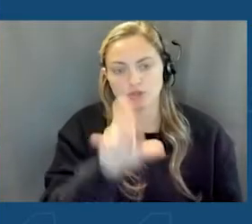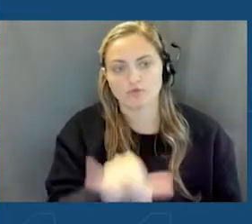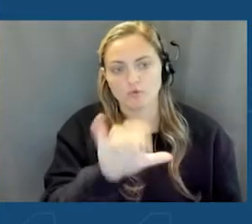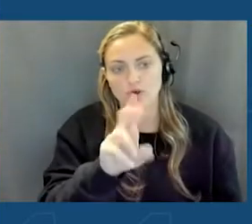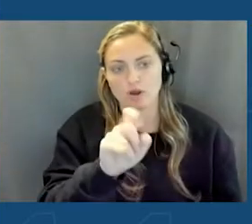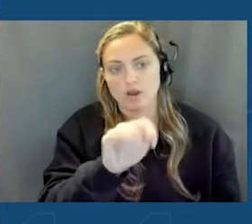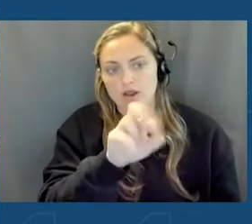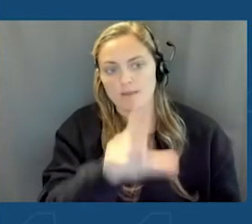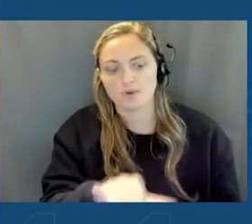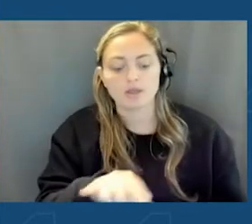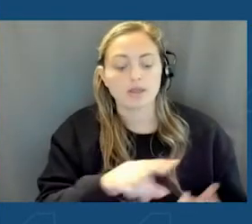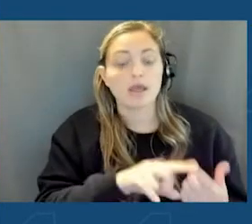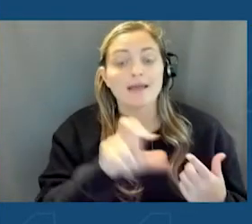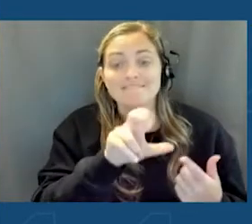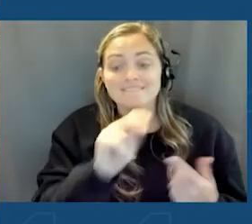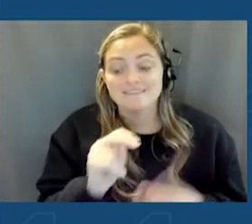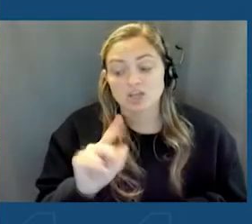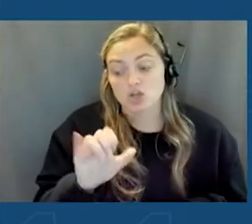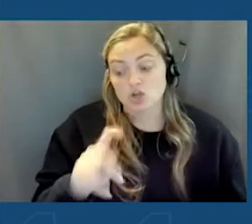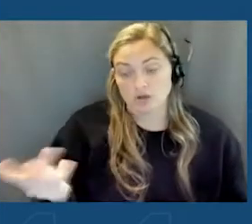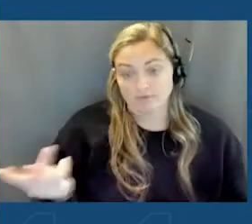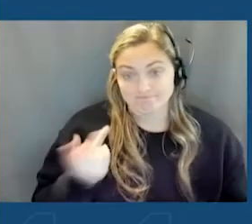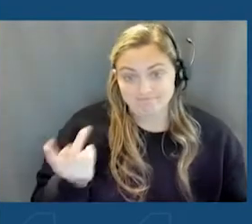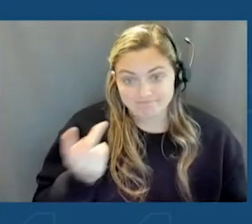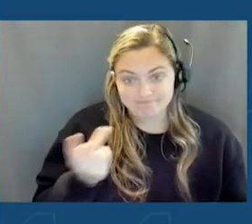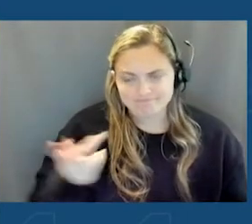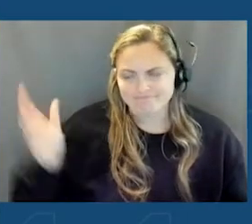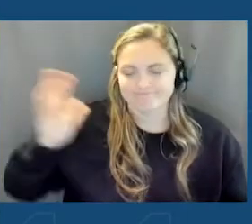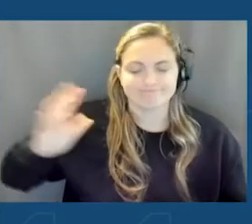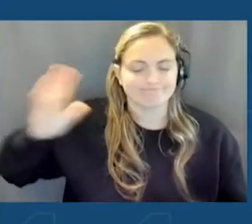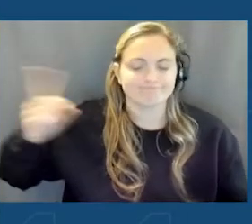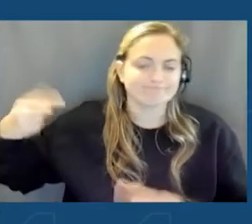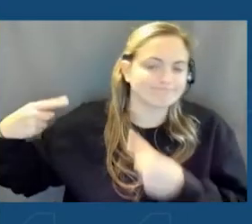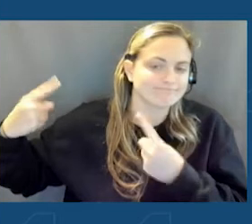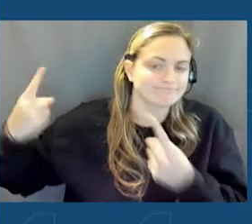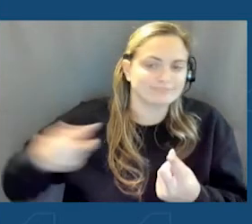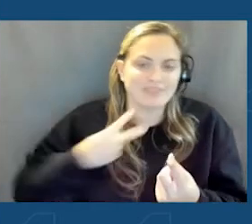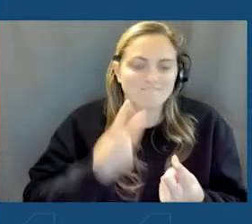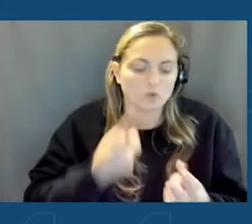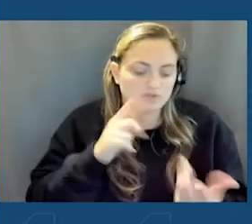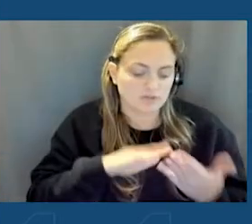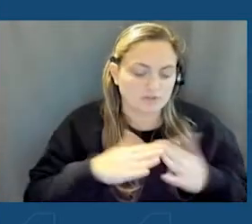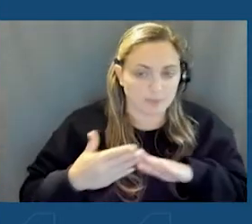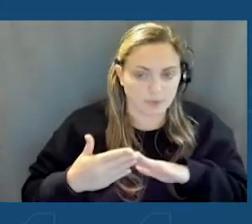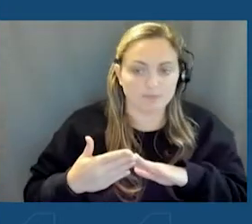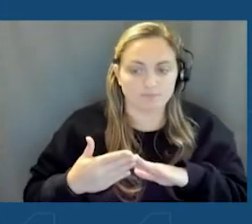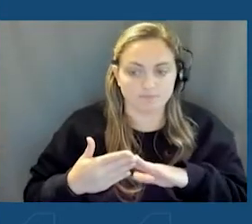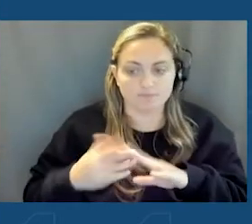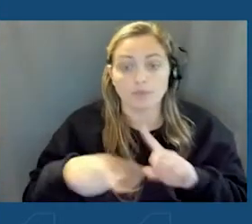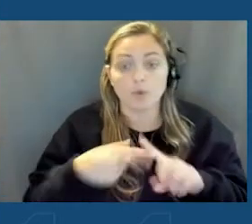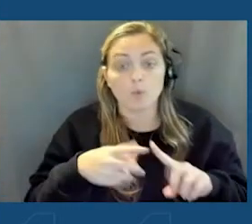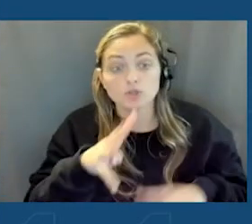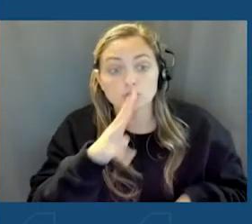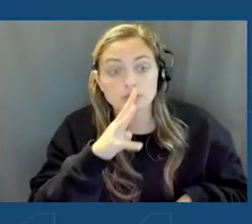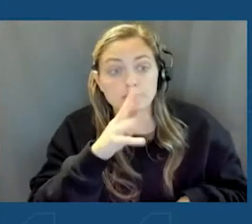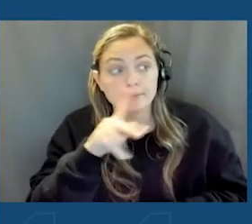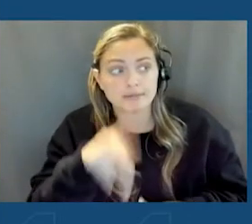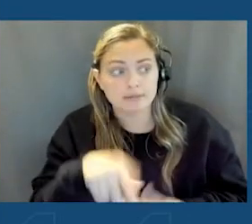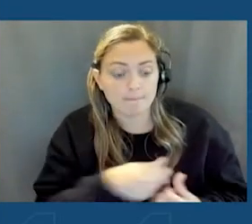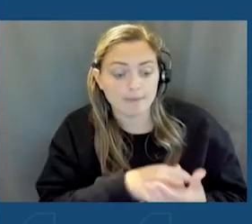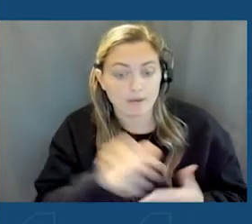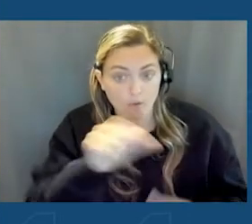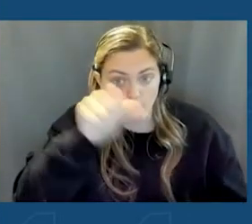Vivian Cook and I go way back. She has been out there, the voice of this community, and when she speaks up in Albany,